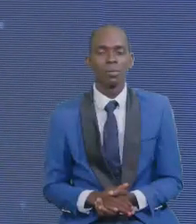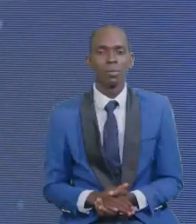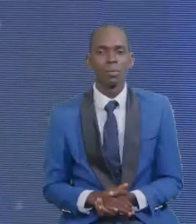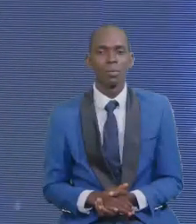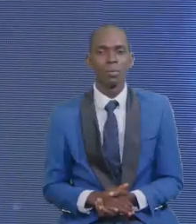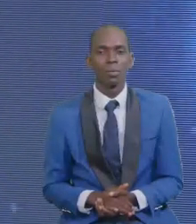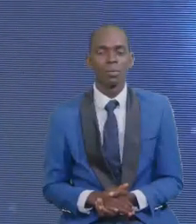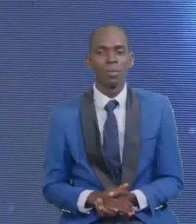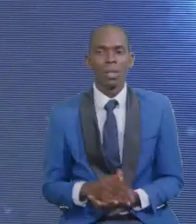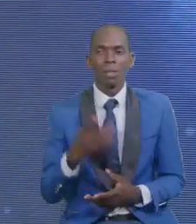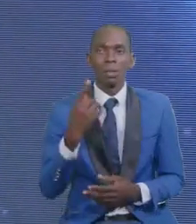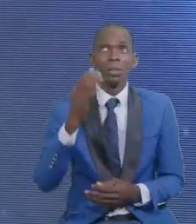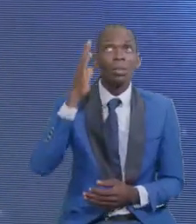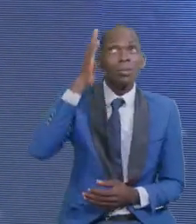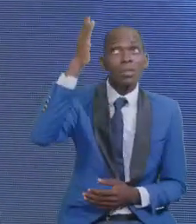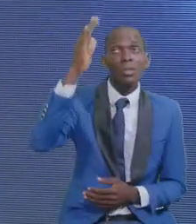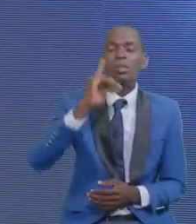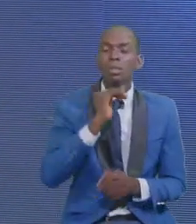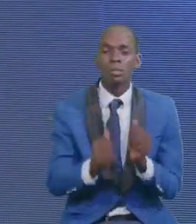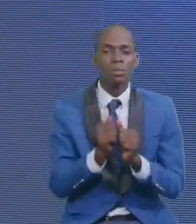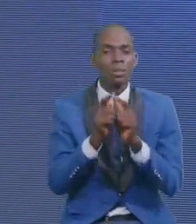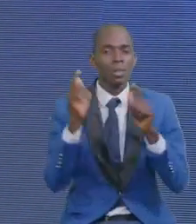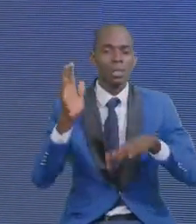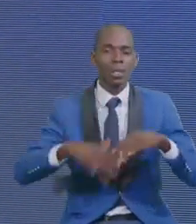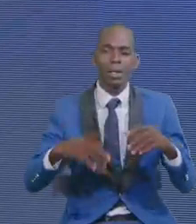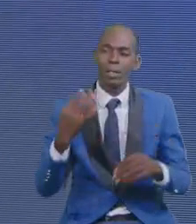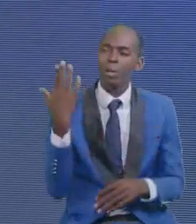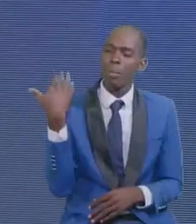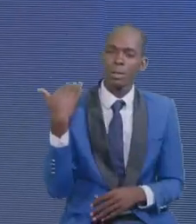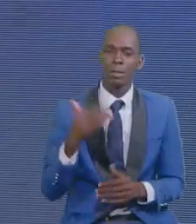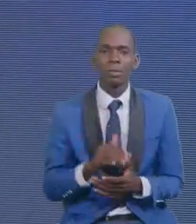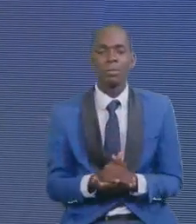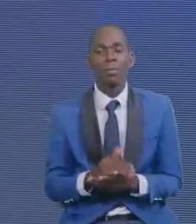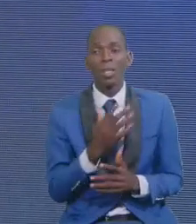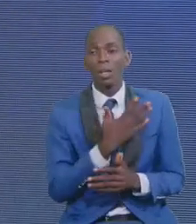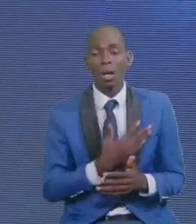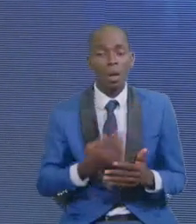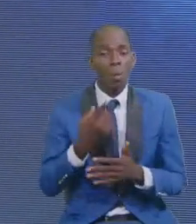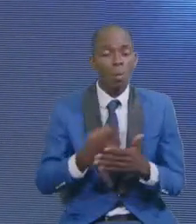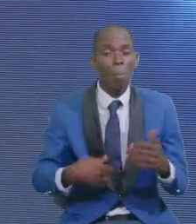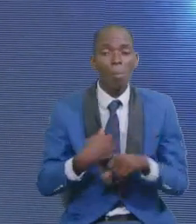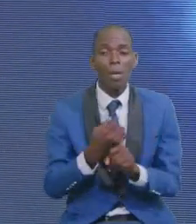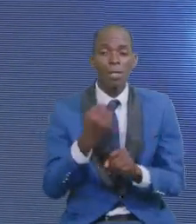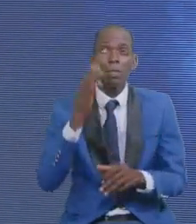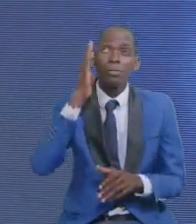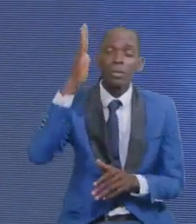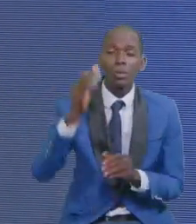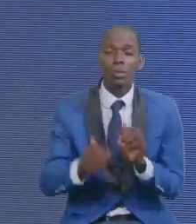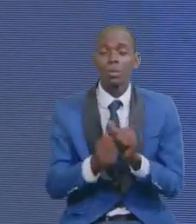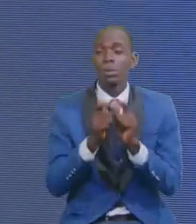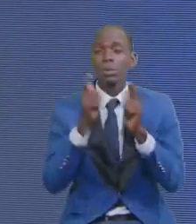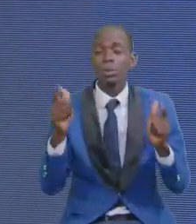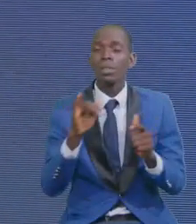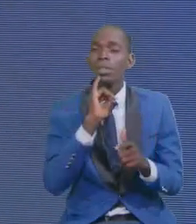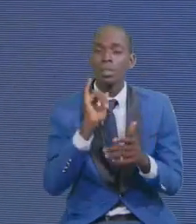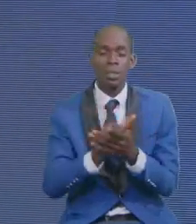The future is greater than the past. And what makes the future greater is that now